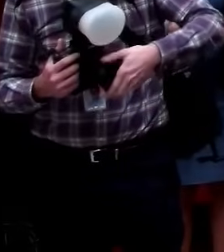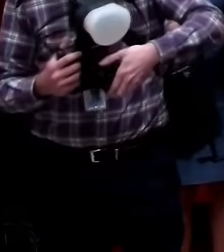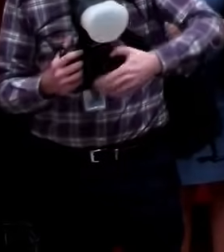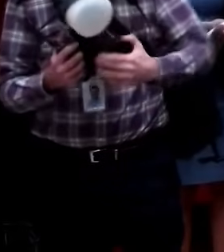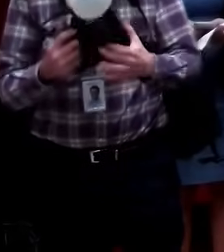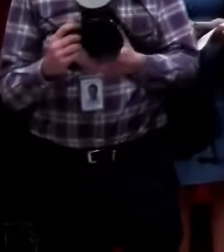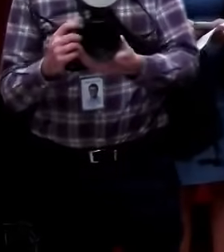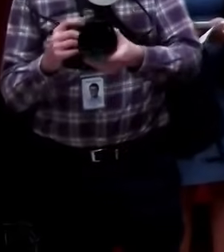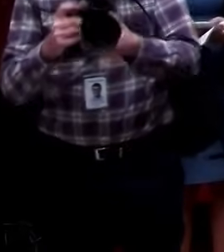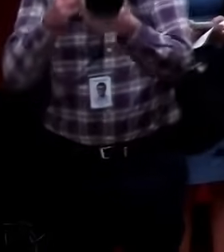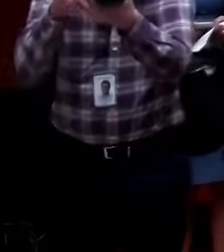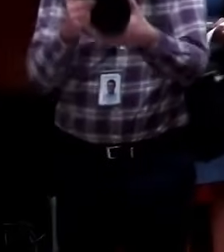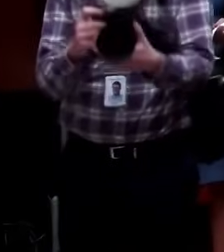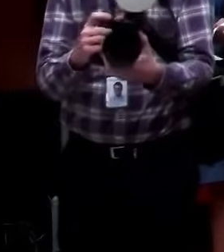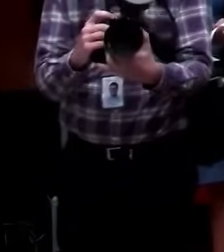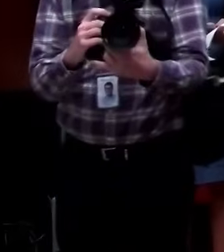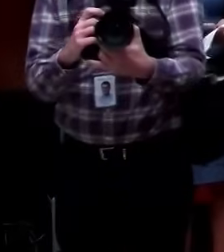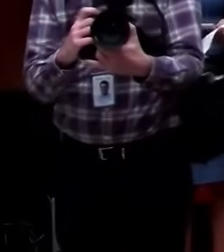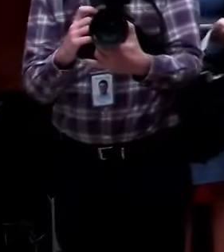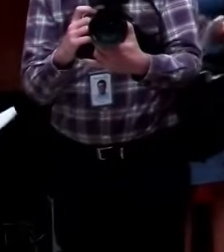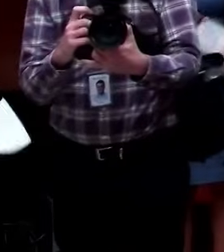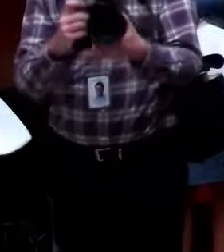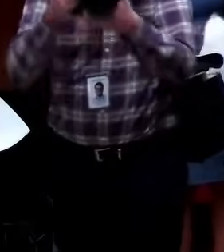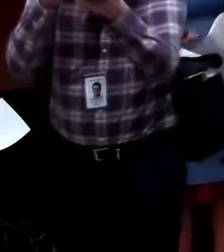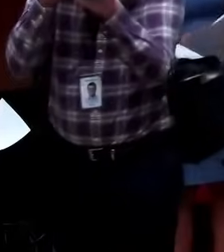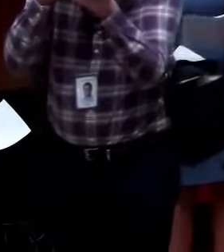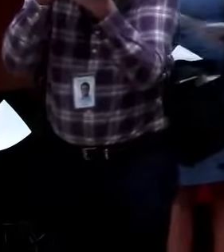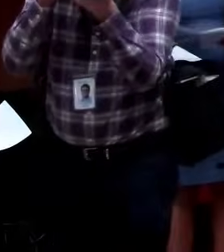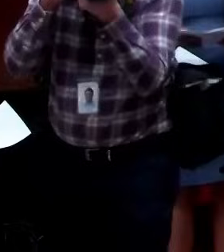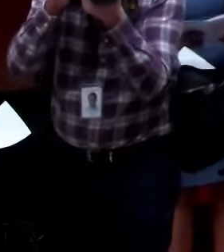Sergeant of Arms.